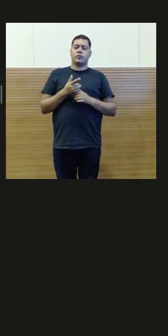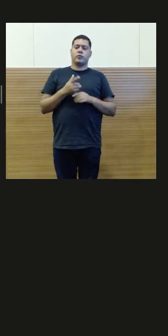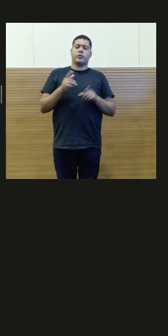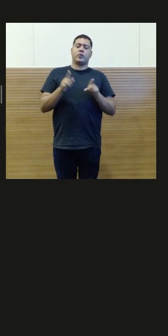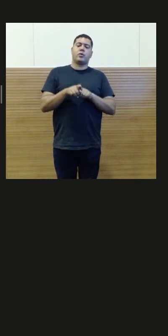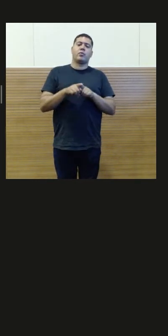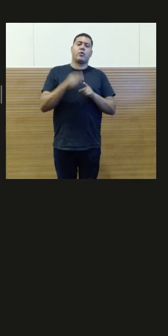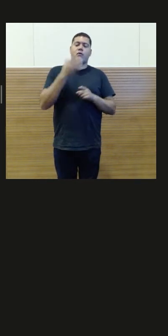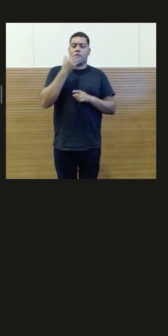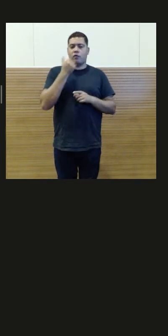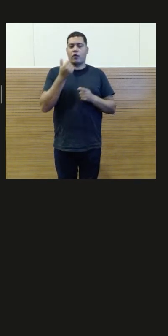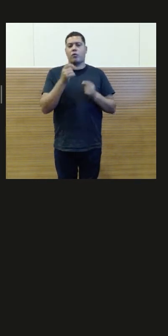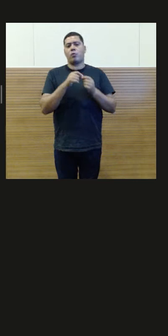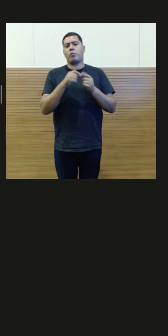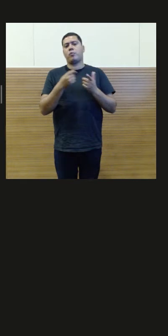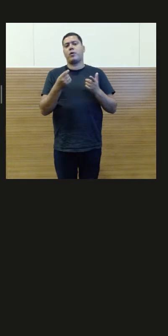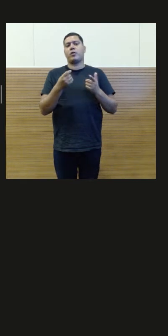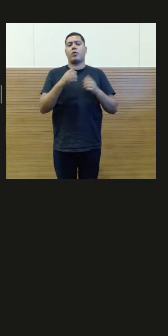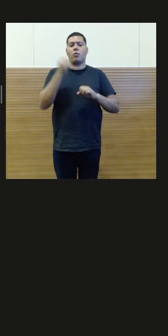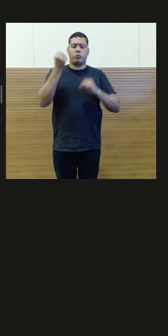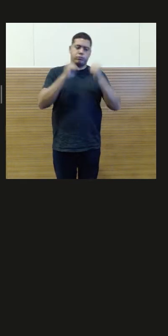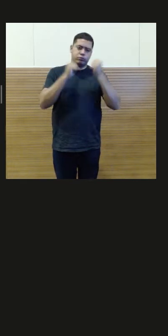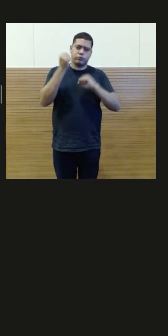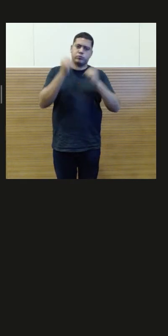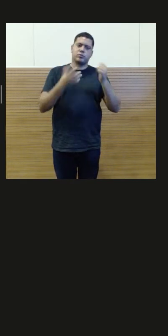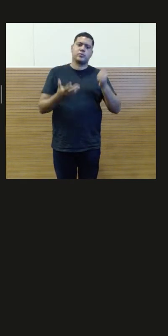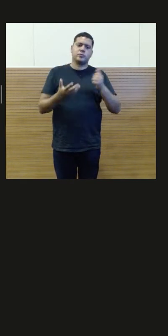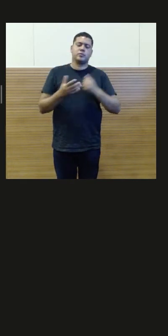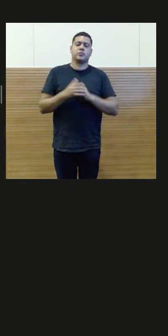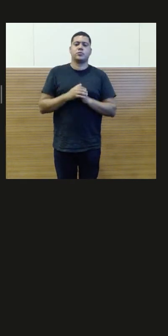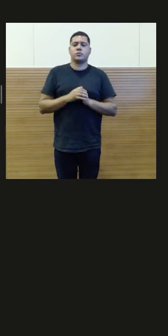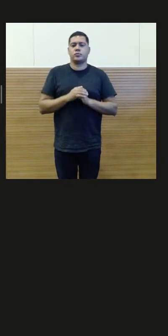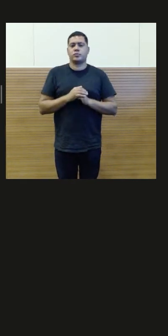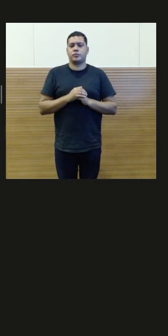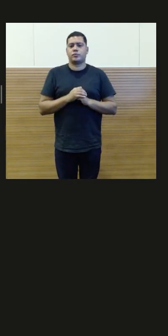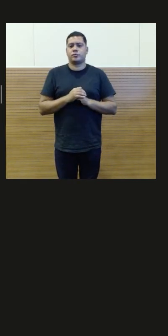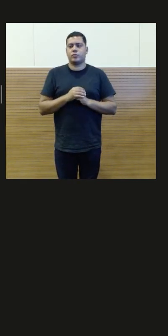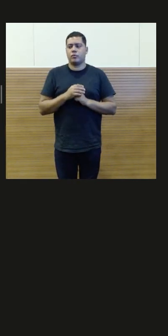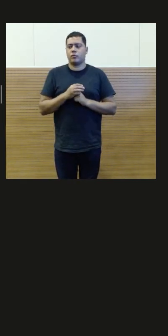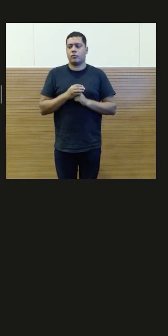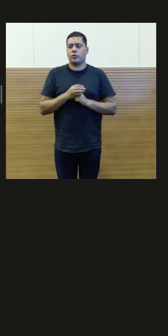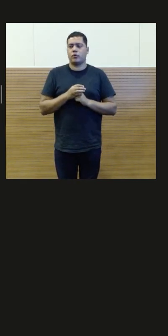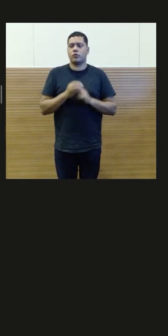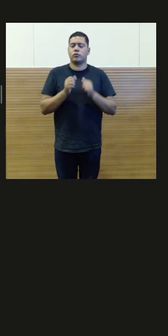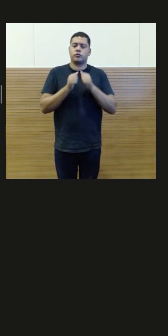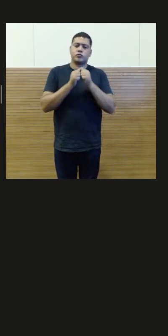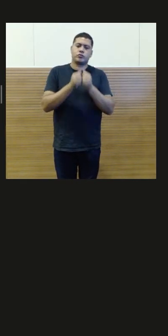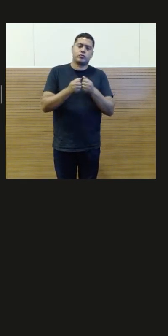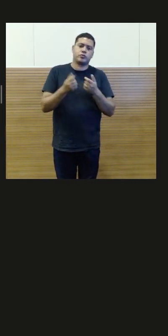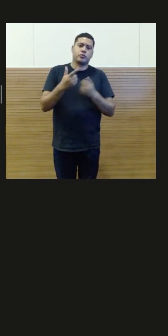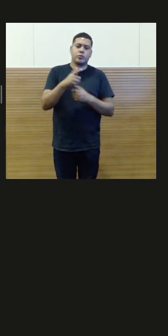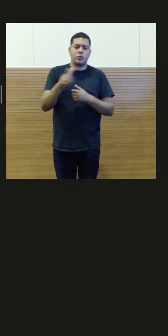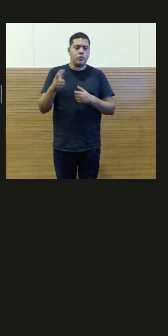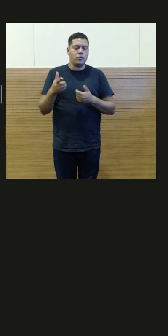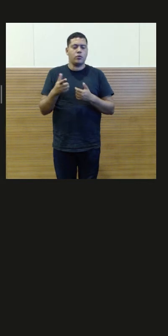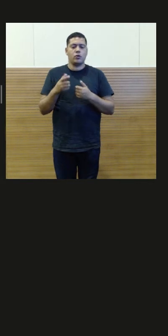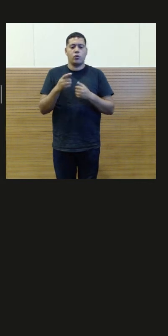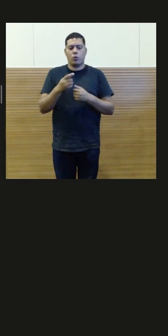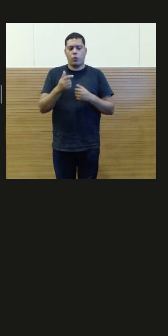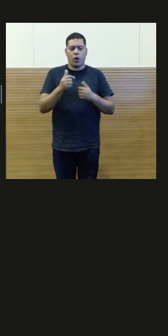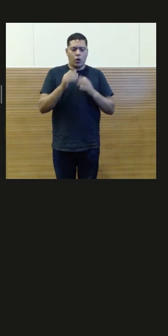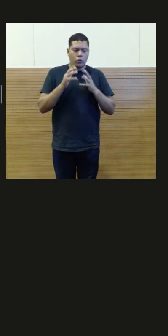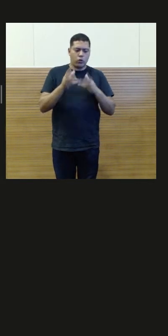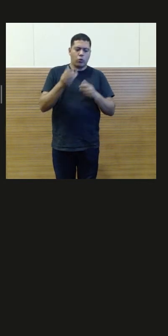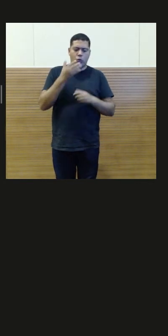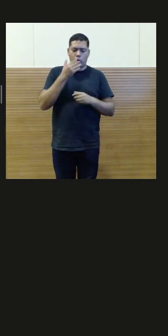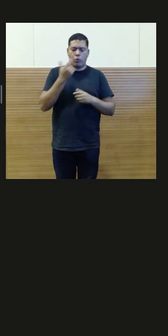as Carlos has discussed. Almost all food is processed in some way before it is consumed. Most